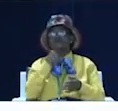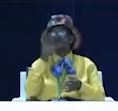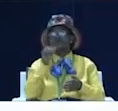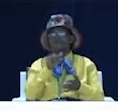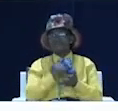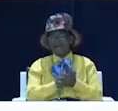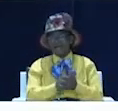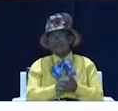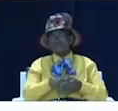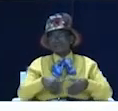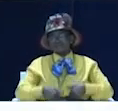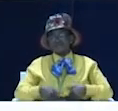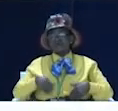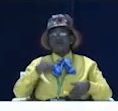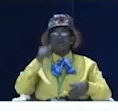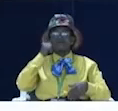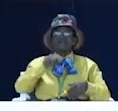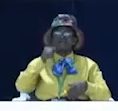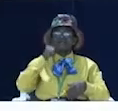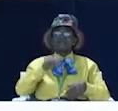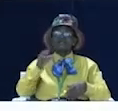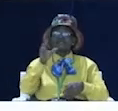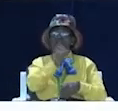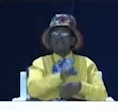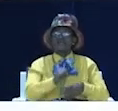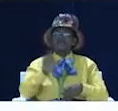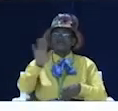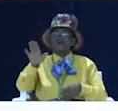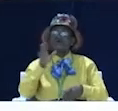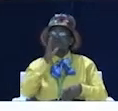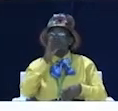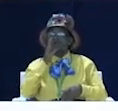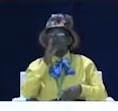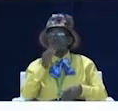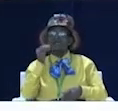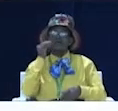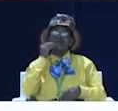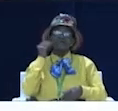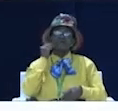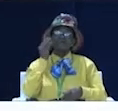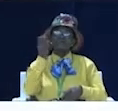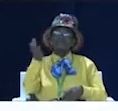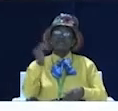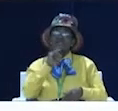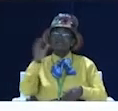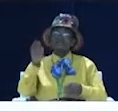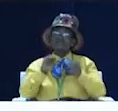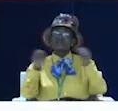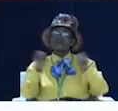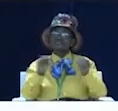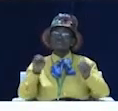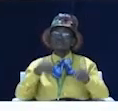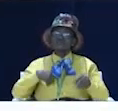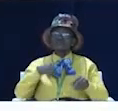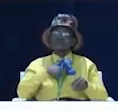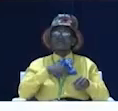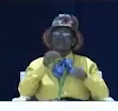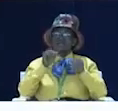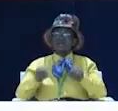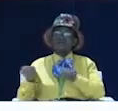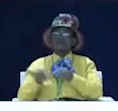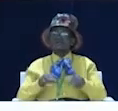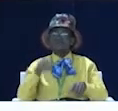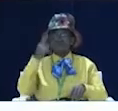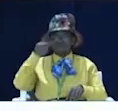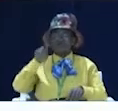your mother home, there's nothing more we can do for her, she's going to die. No way she can live. He